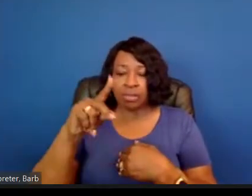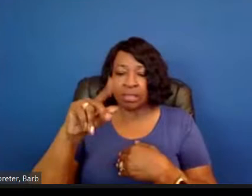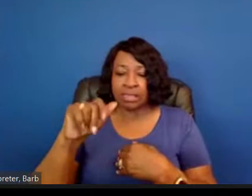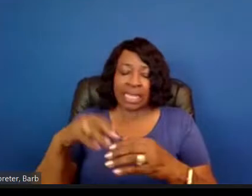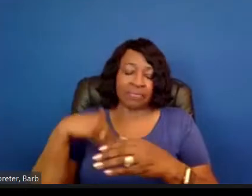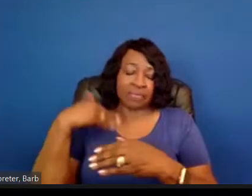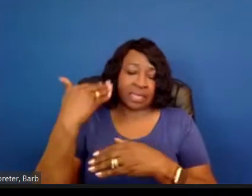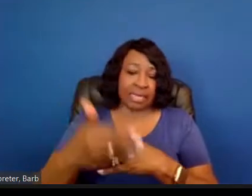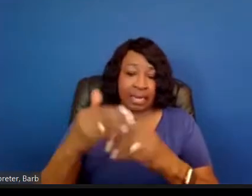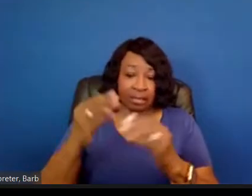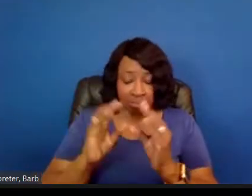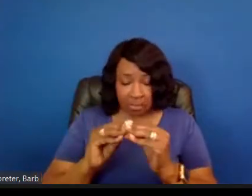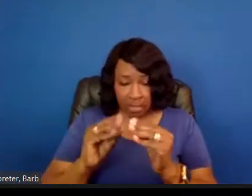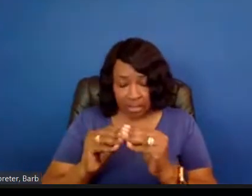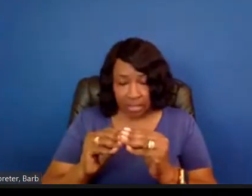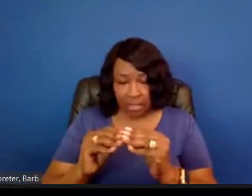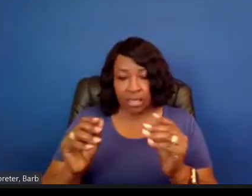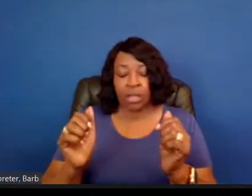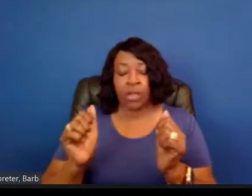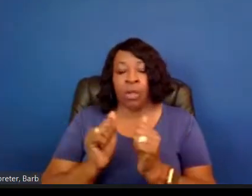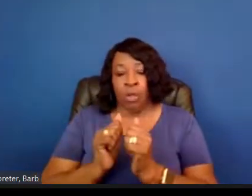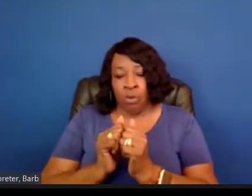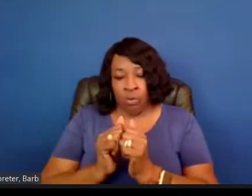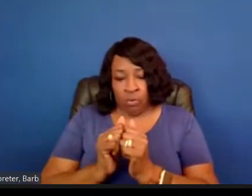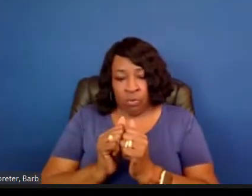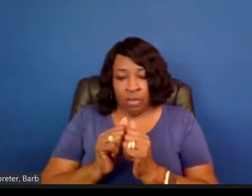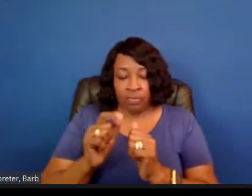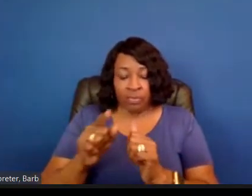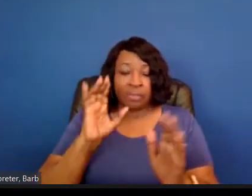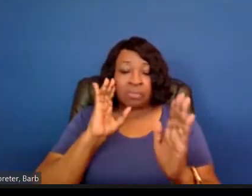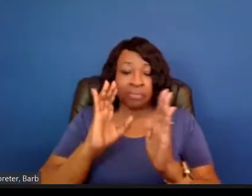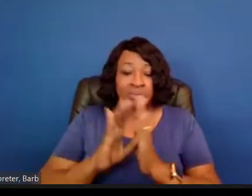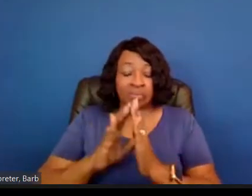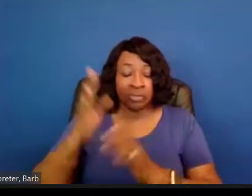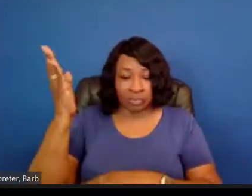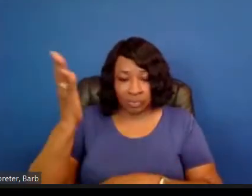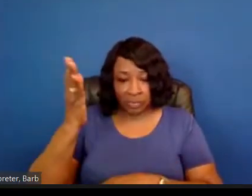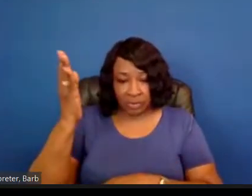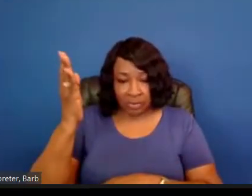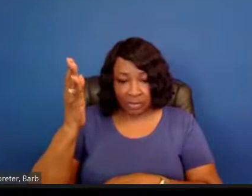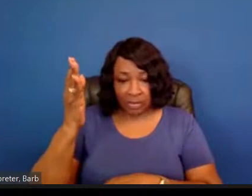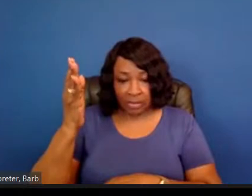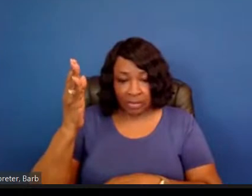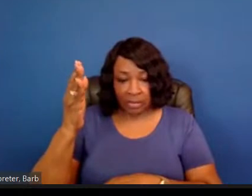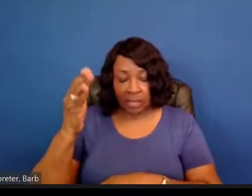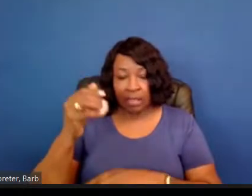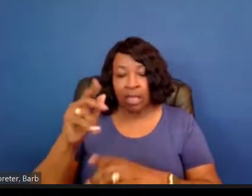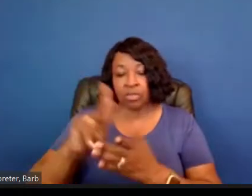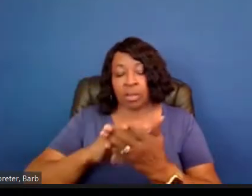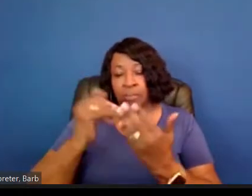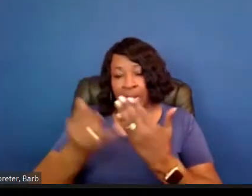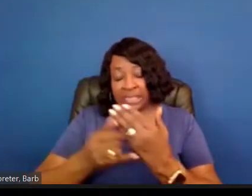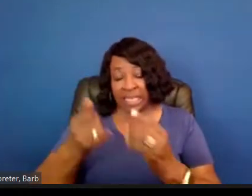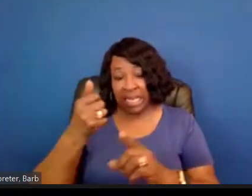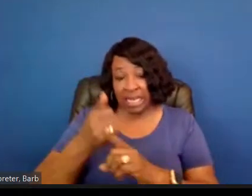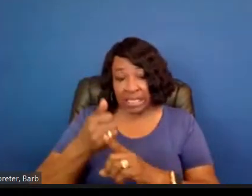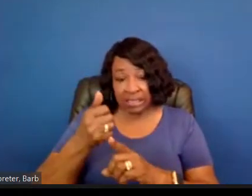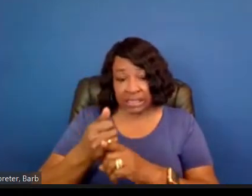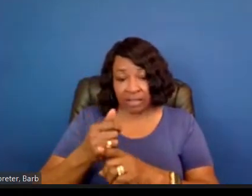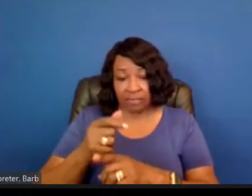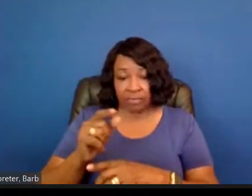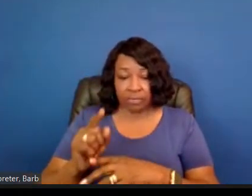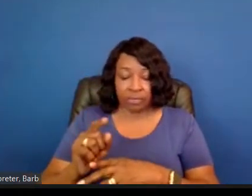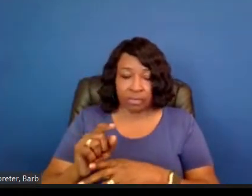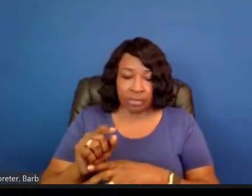meeting, along with the pictorial presentation of the project itself. So the RPB Red